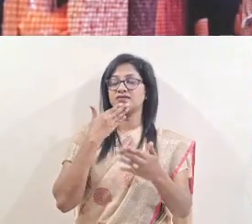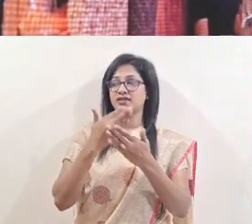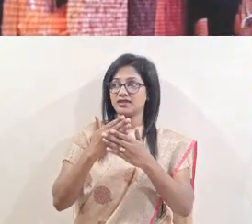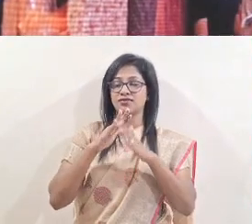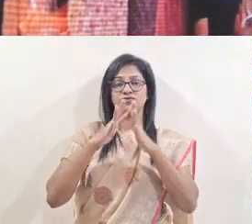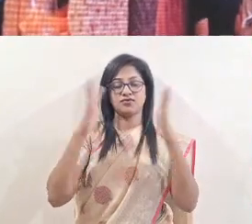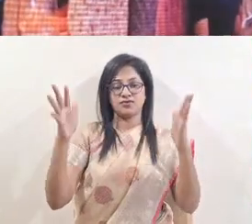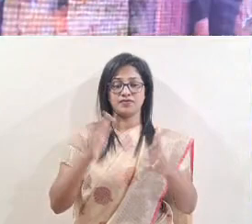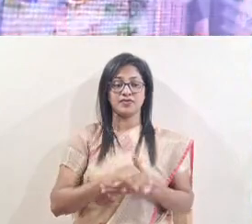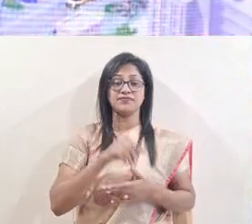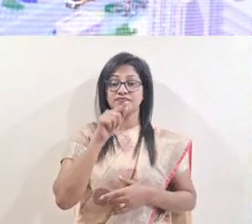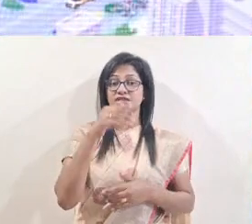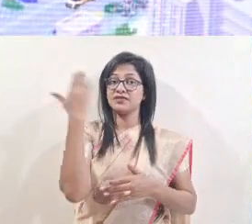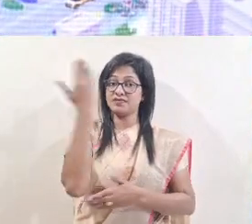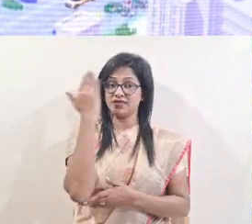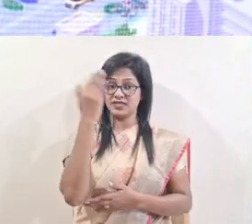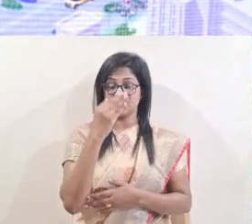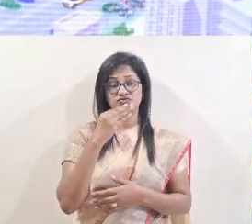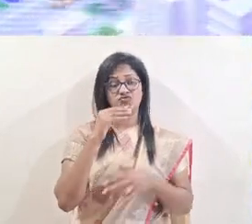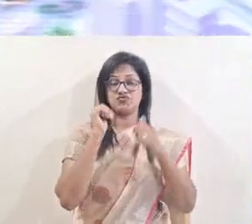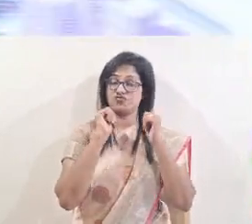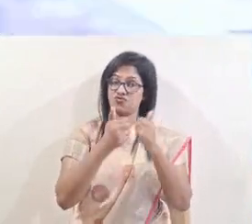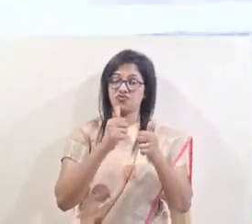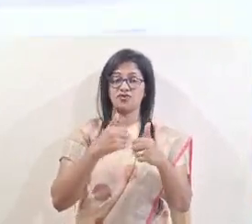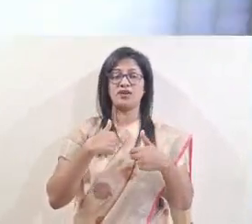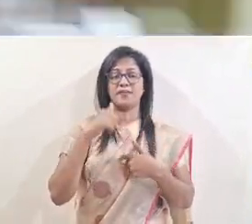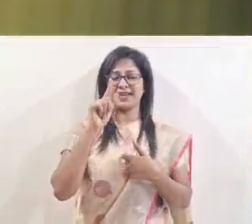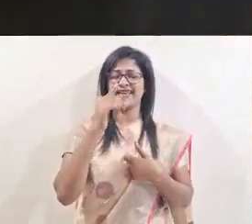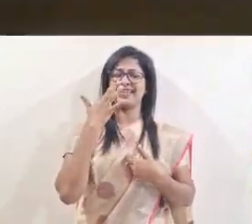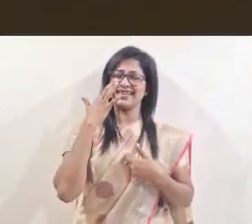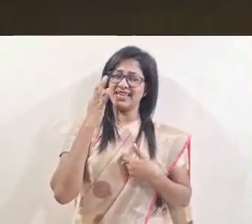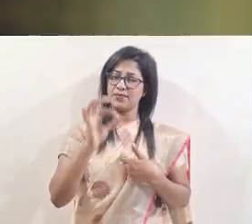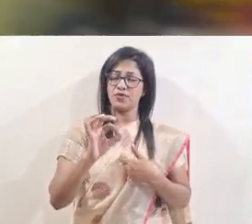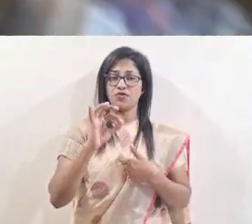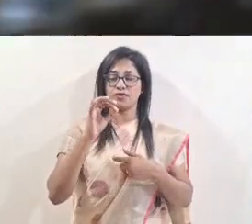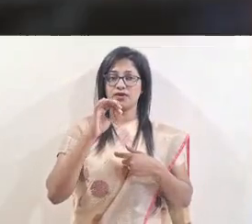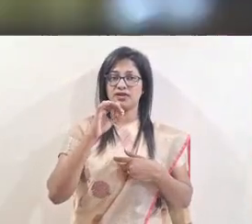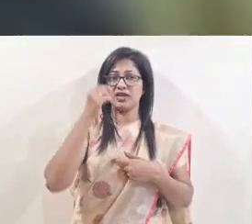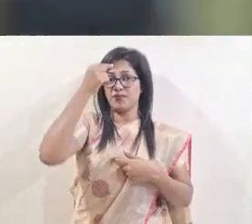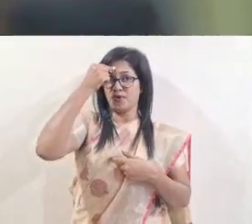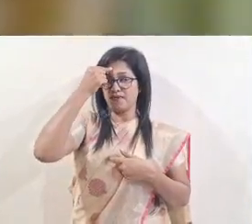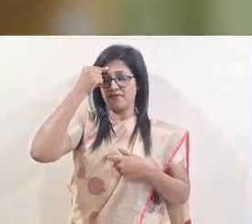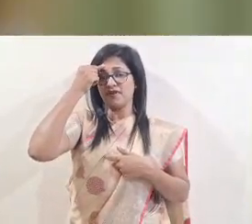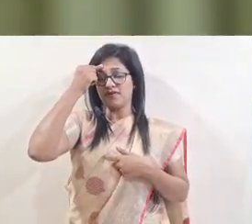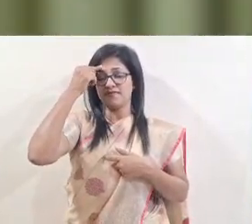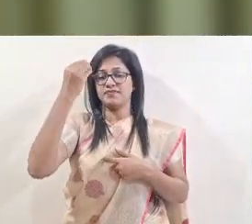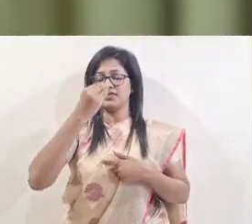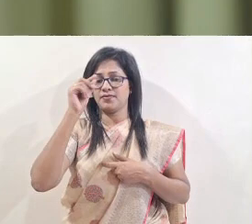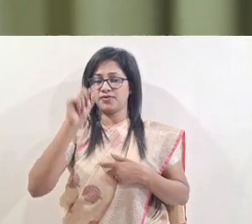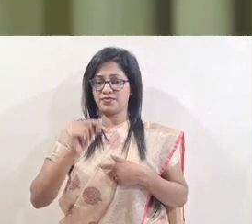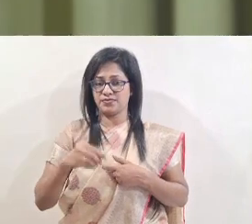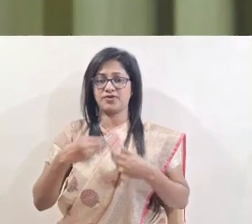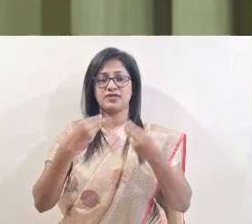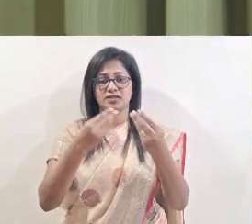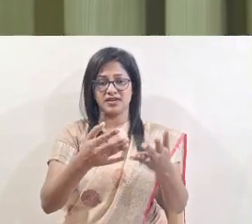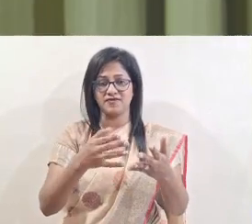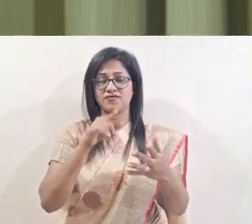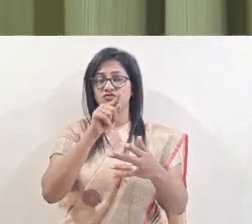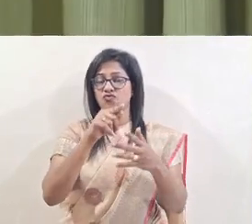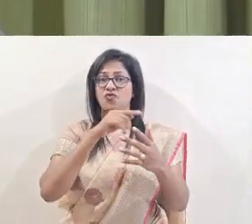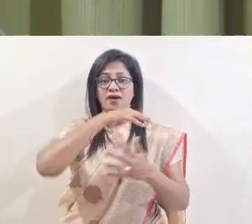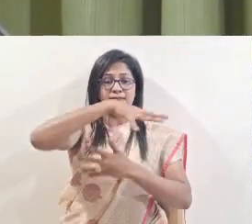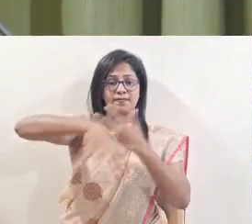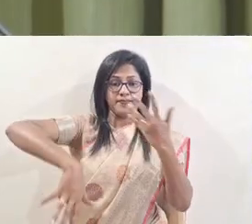good presentation, but I'd like to ask you very important areas of concern. Yes, sir. You have dealt with mixed land